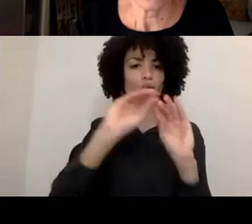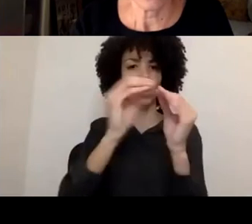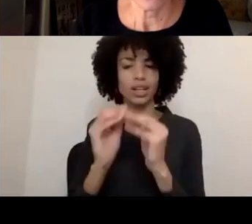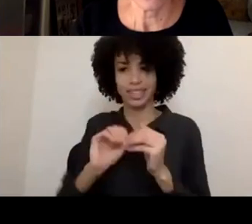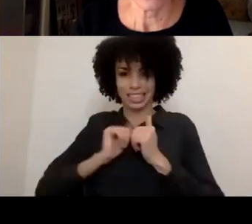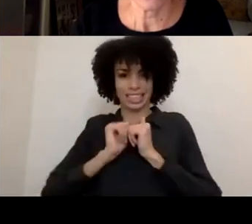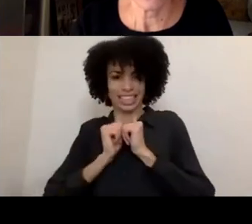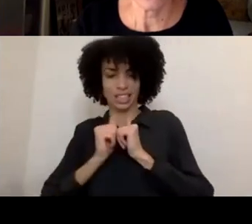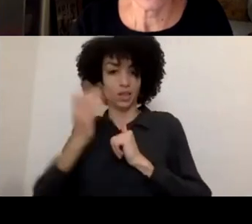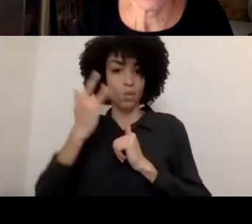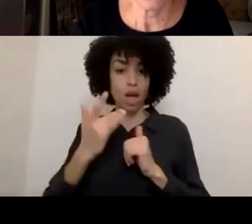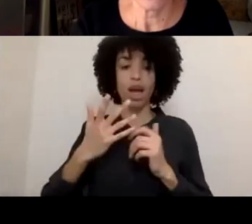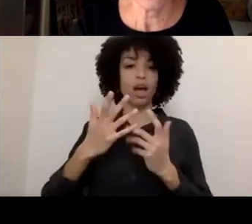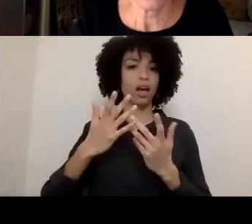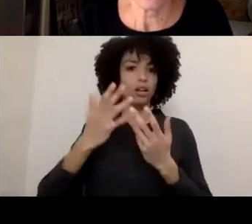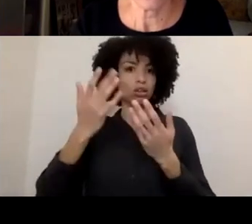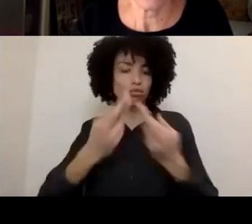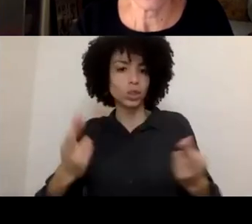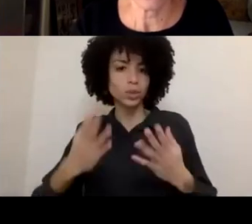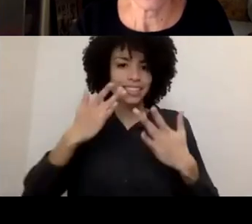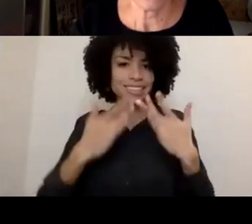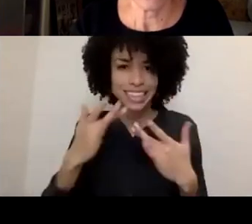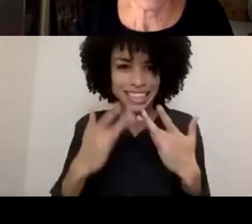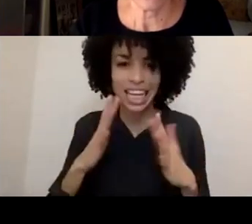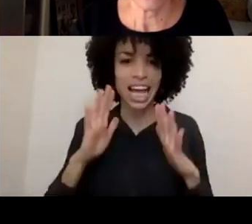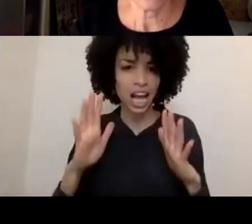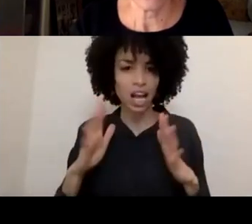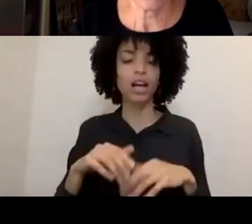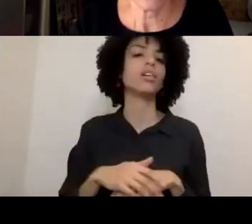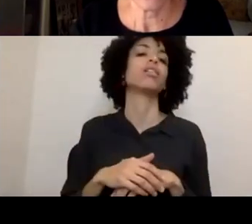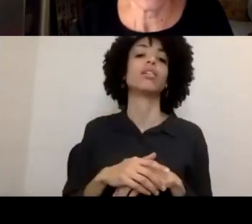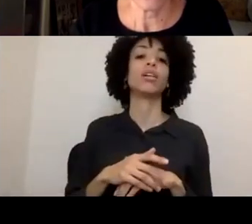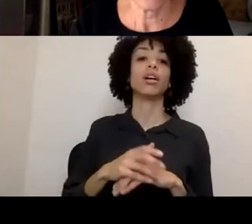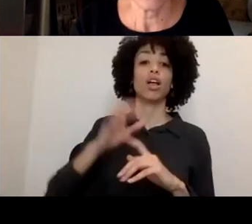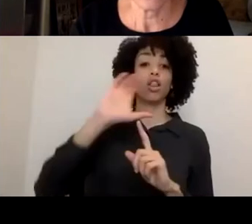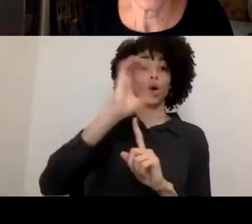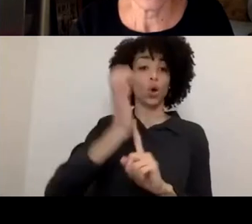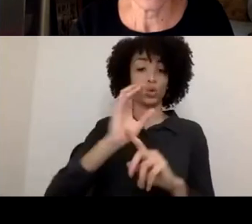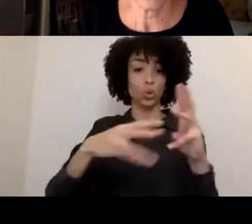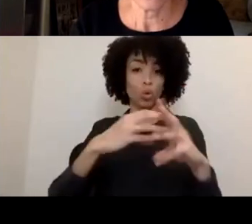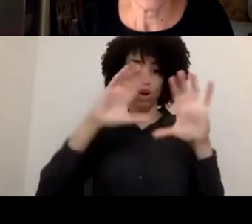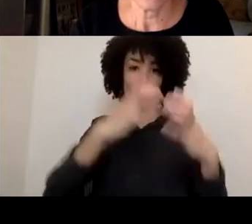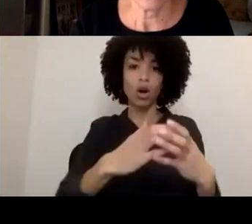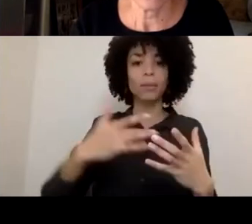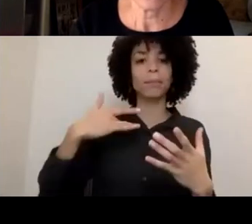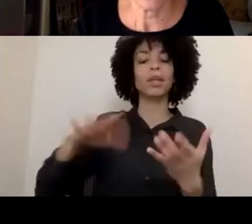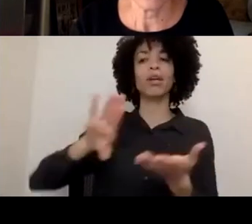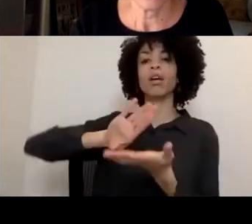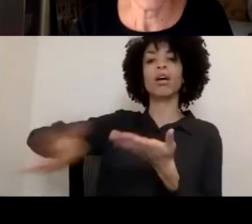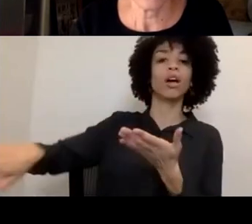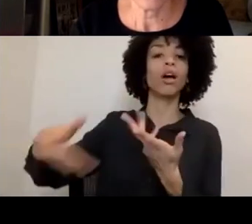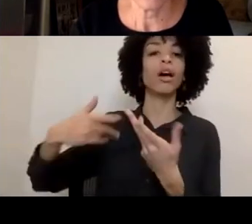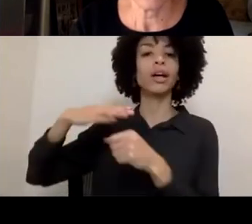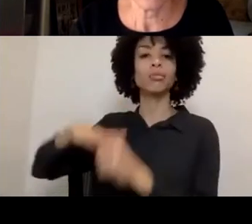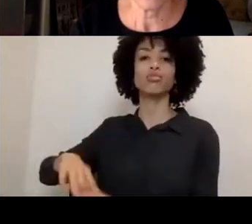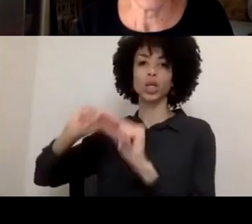resources. As the cultural sector has historically underrepresented and underserved communities from all socio-cultural backgrounds, many race